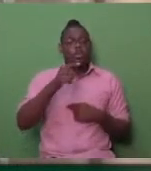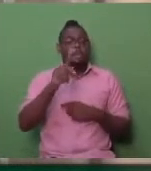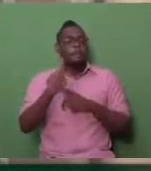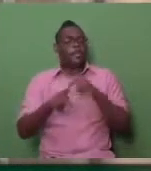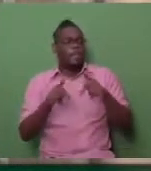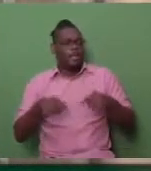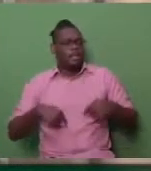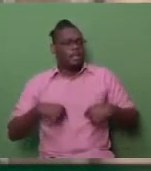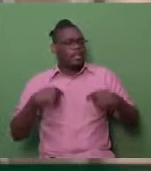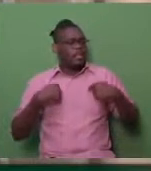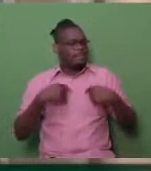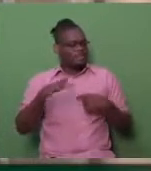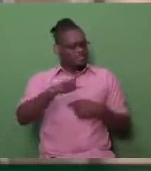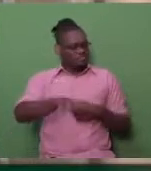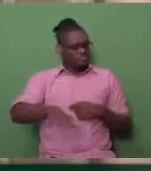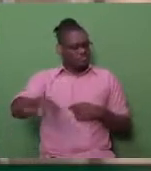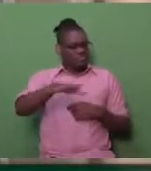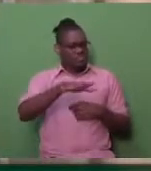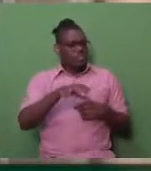And you know,